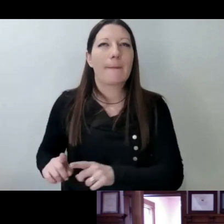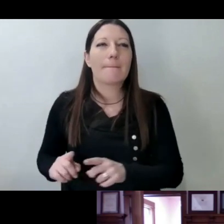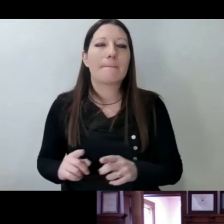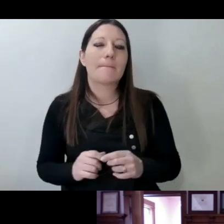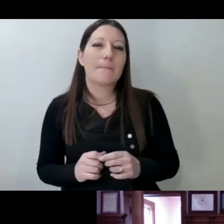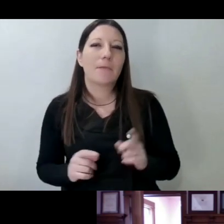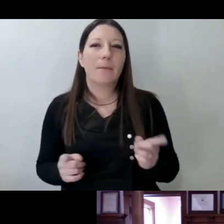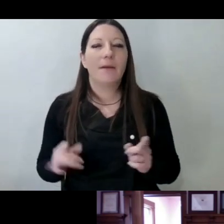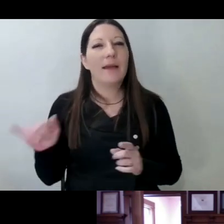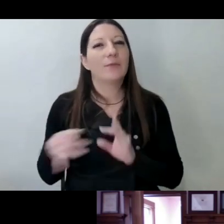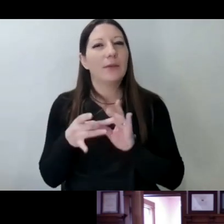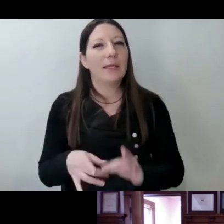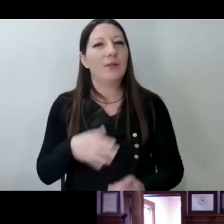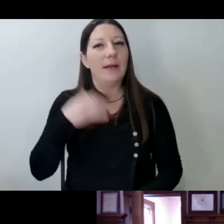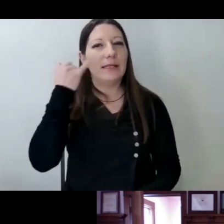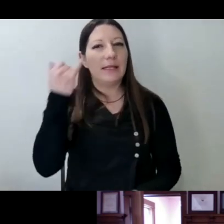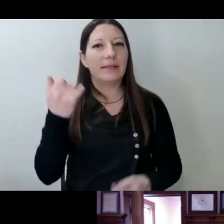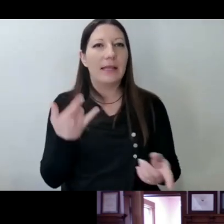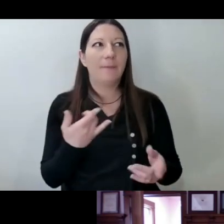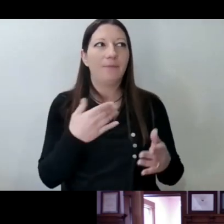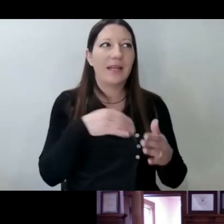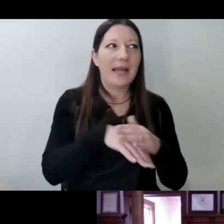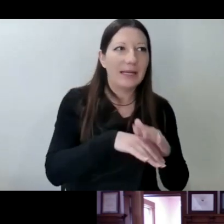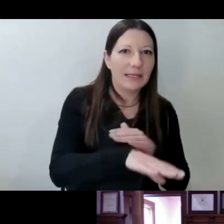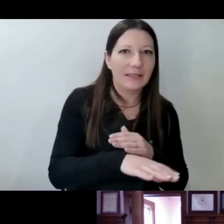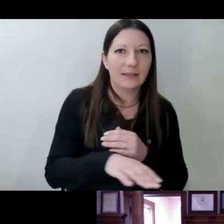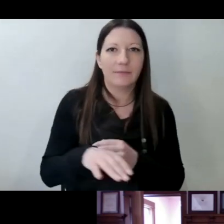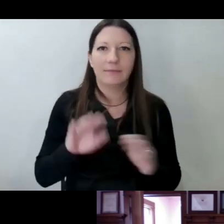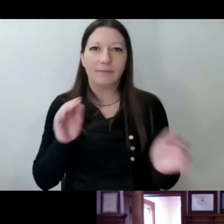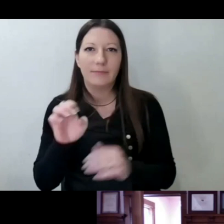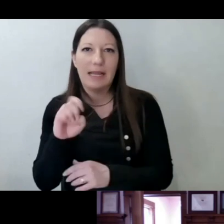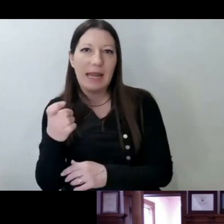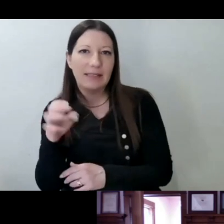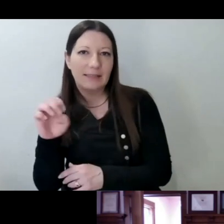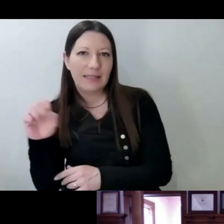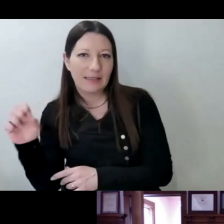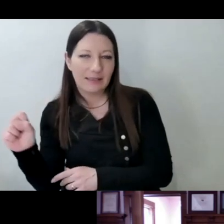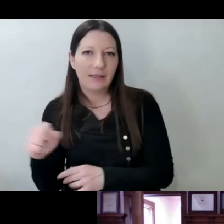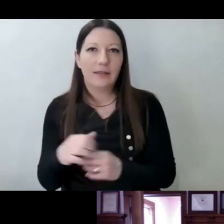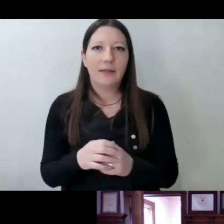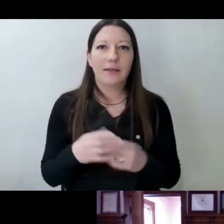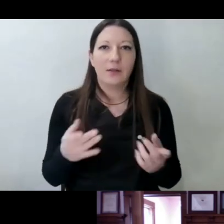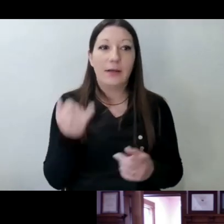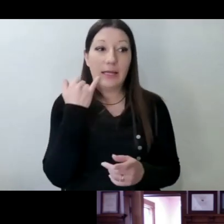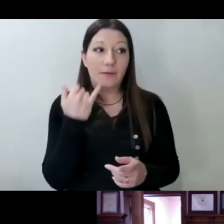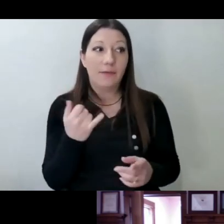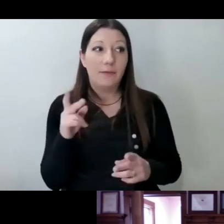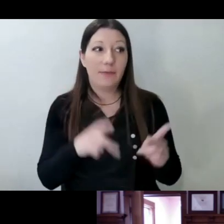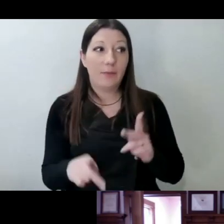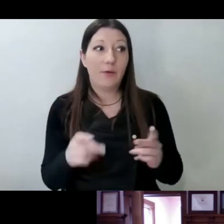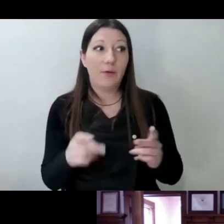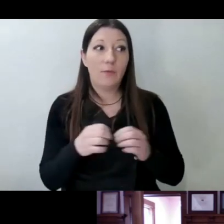access versus excess. And like the more increased access we have to this space, and I don't mean this